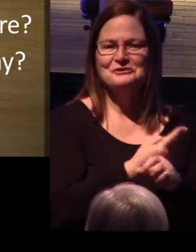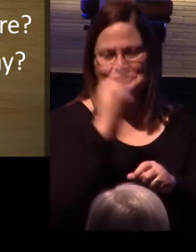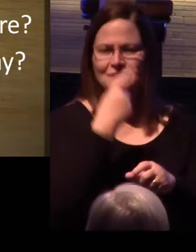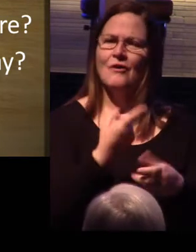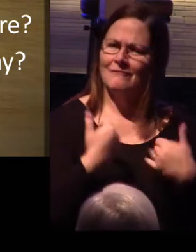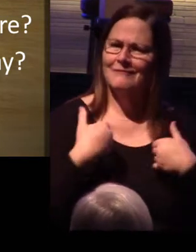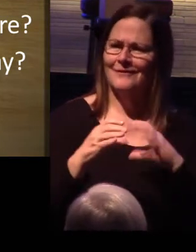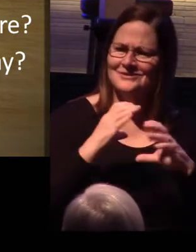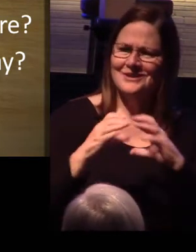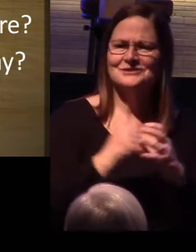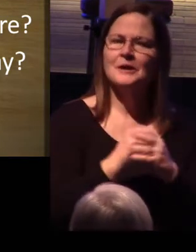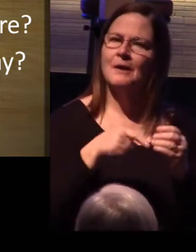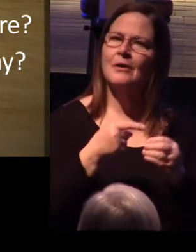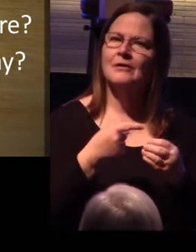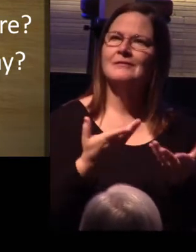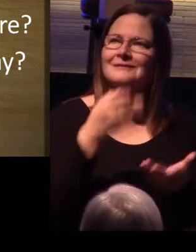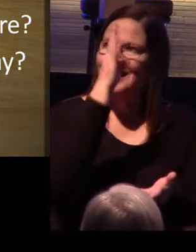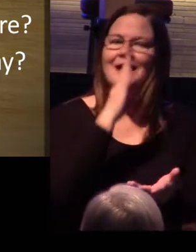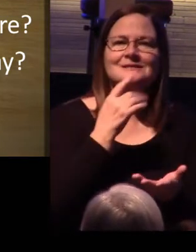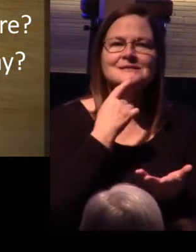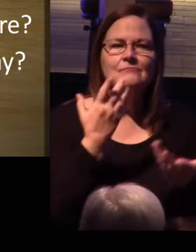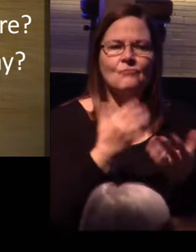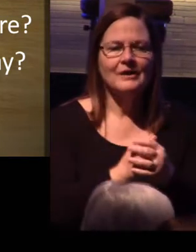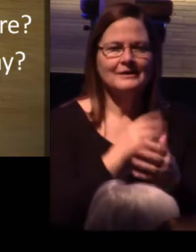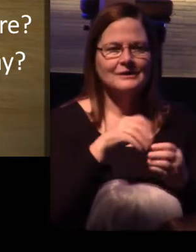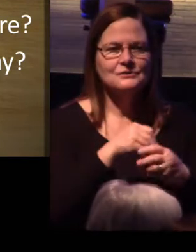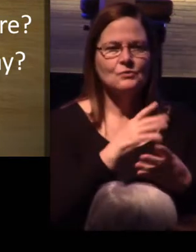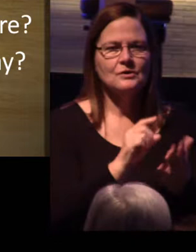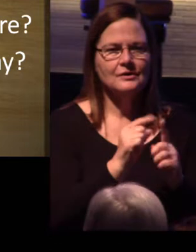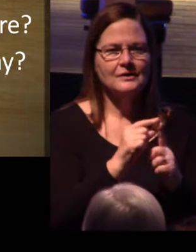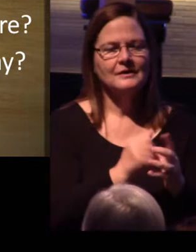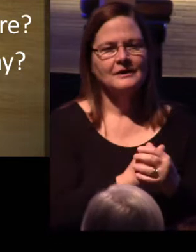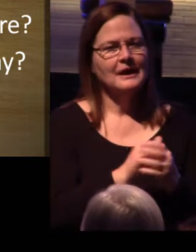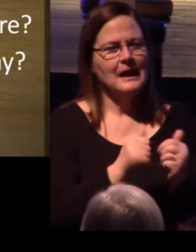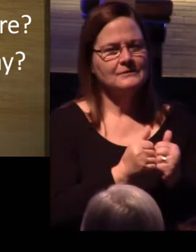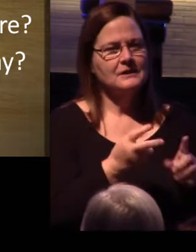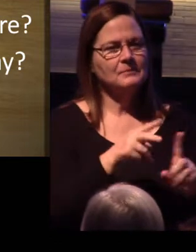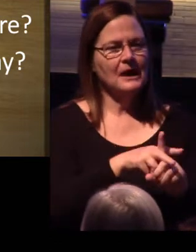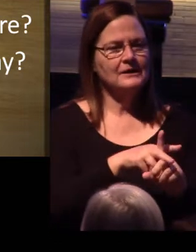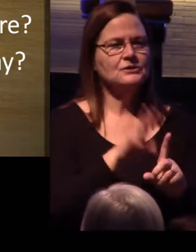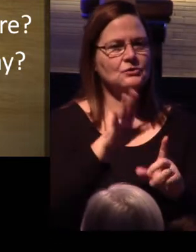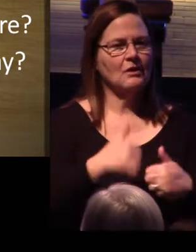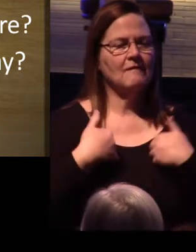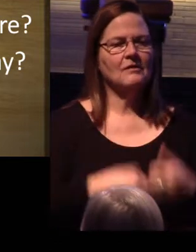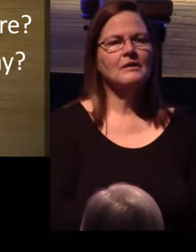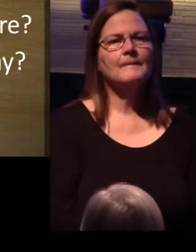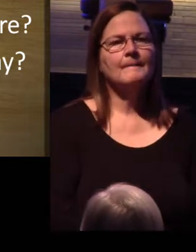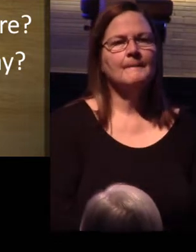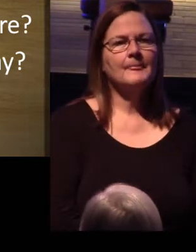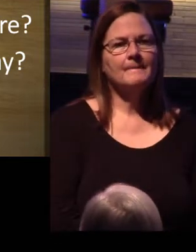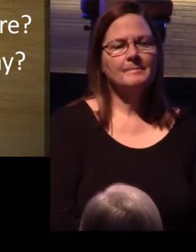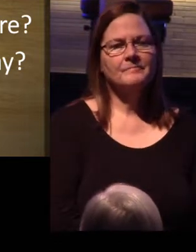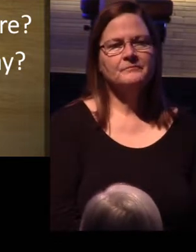a conversation about what God said in his word and how it might apply to the circumstances of your